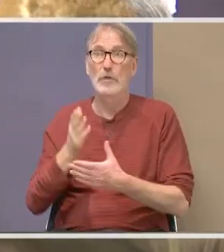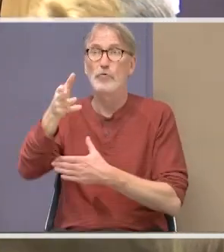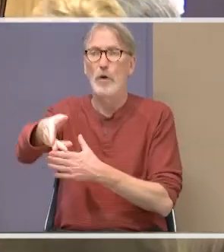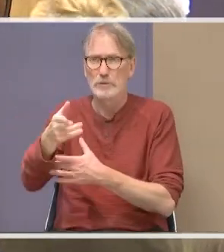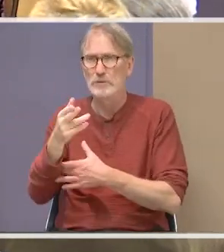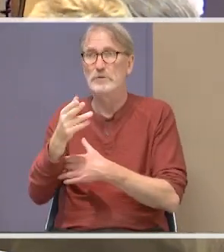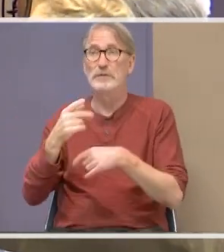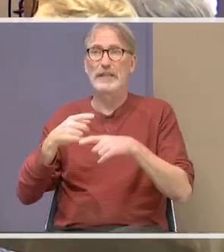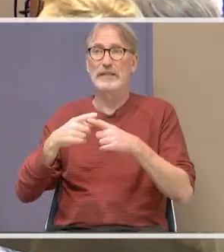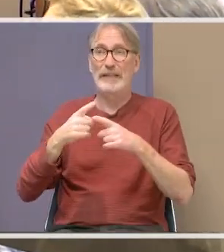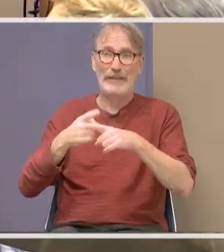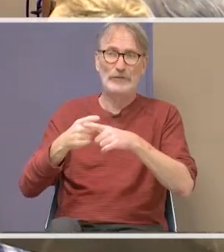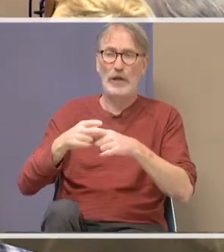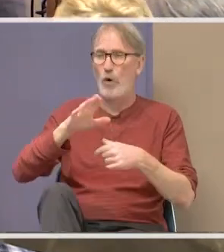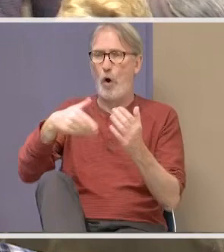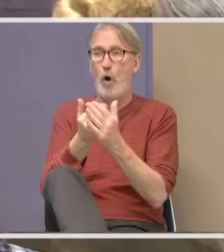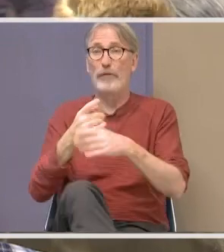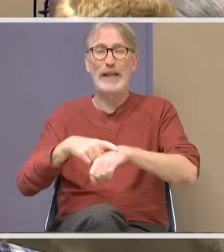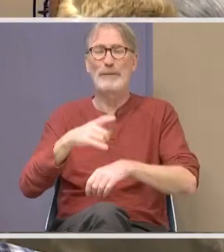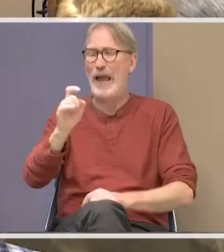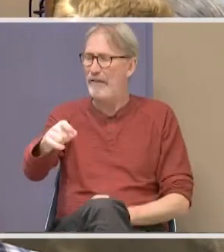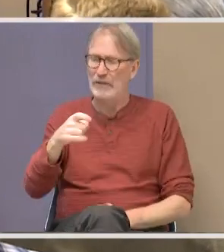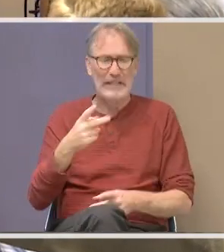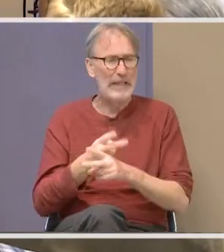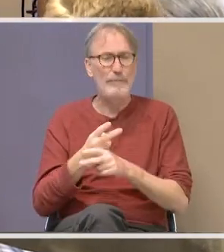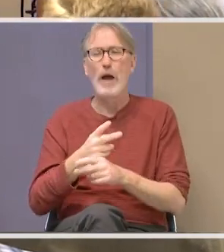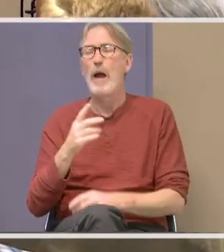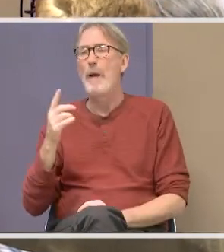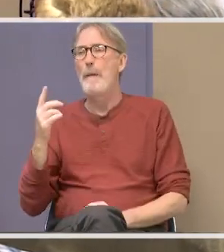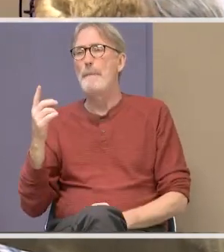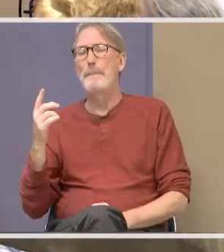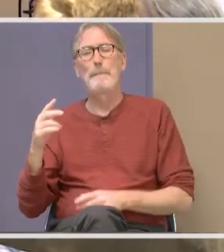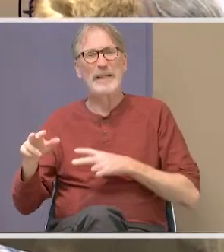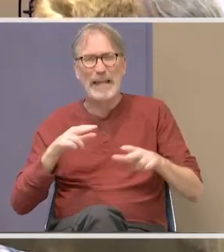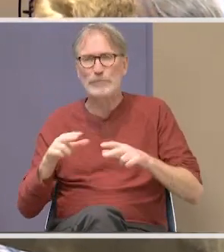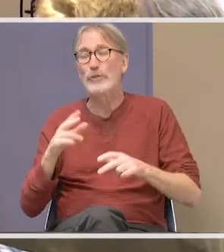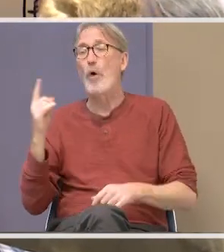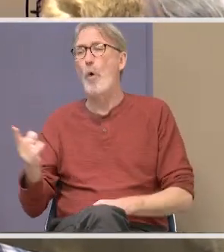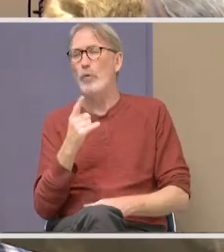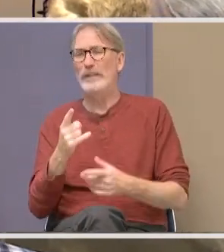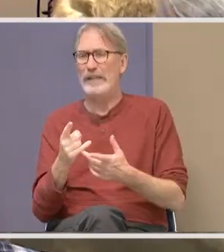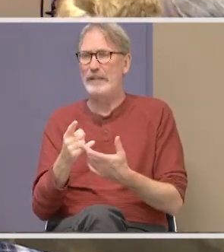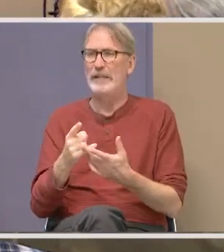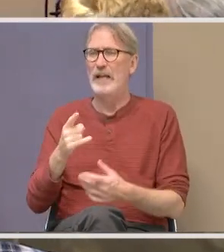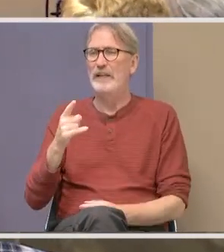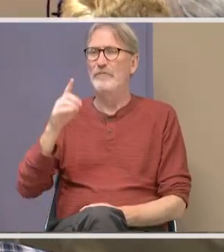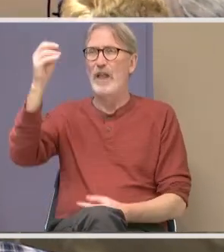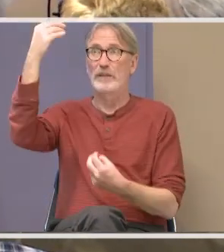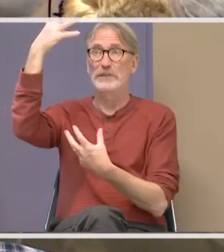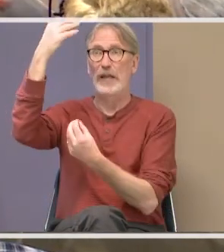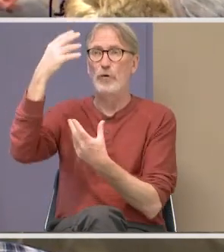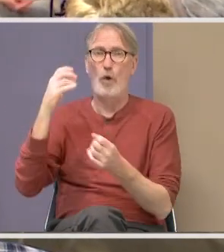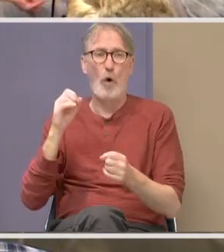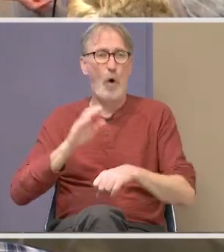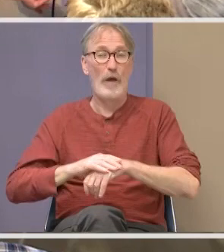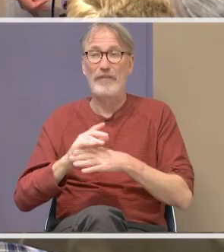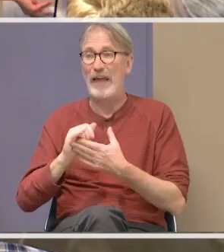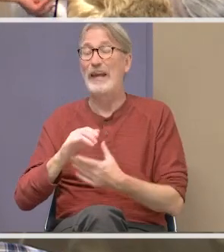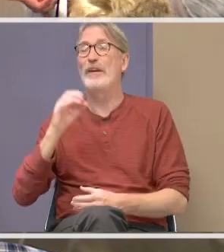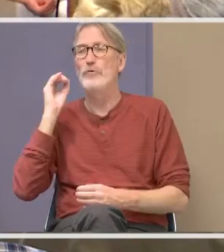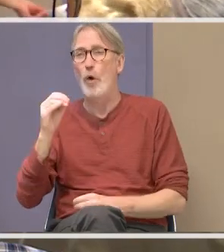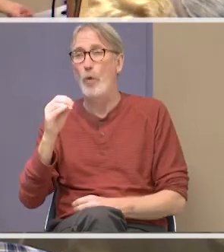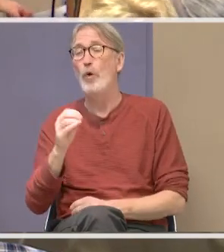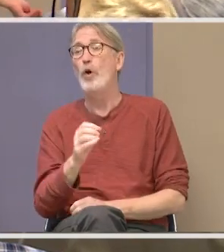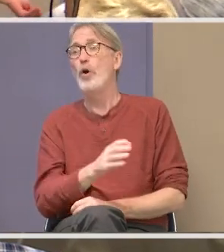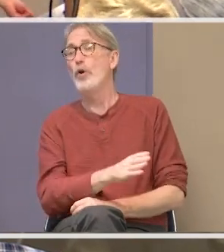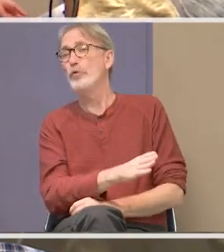I think it's extremely important to keep a pedestrian-only cycle on it and keep no turn on red. Every